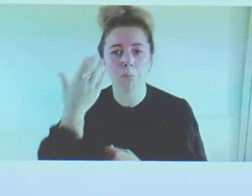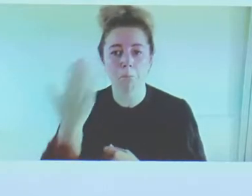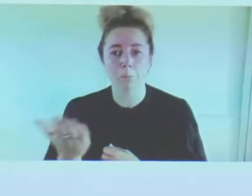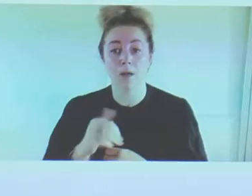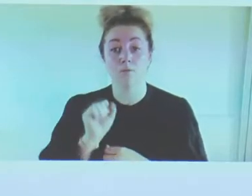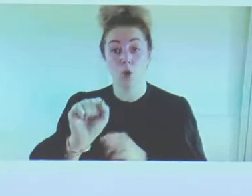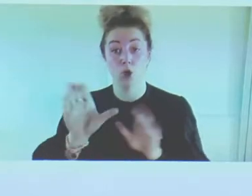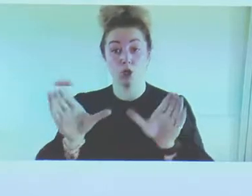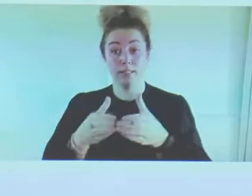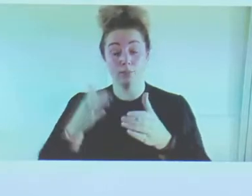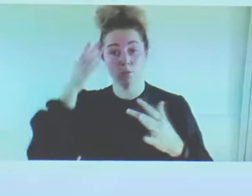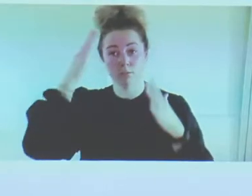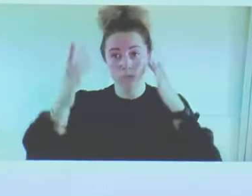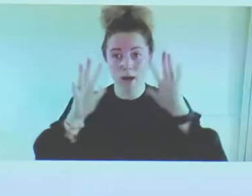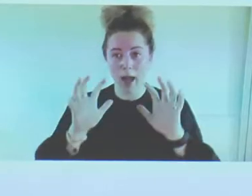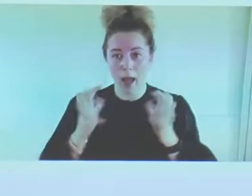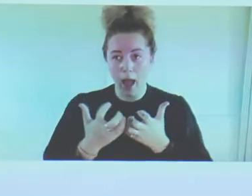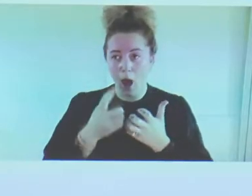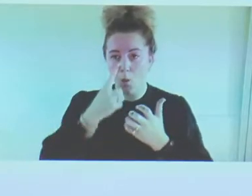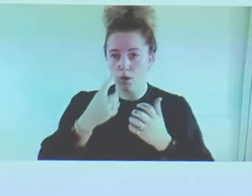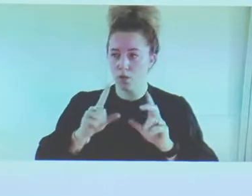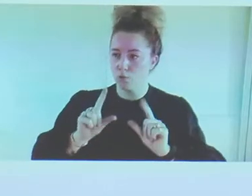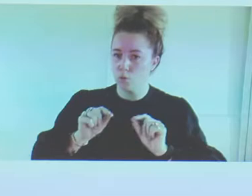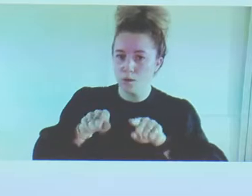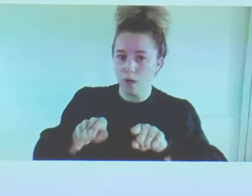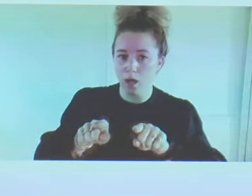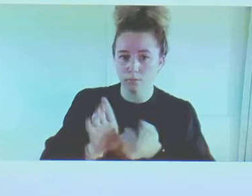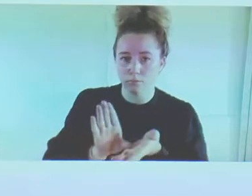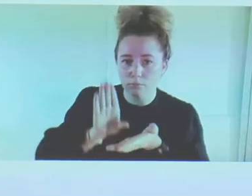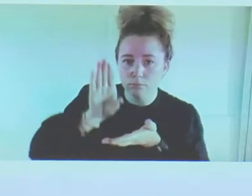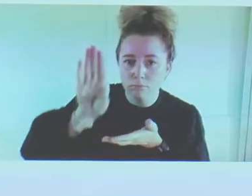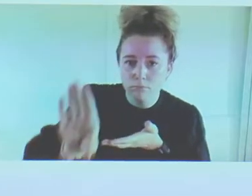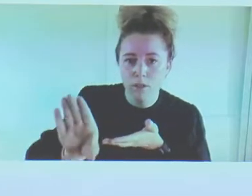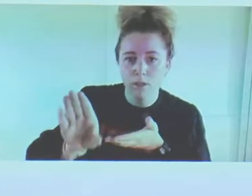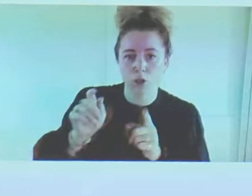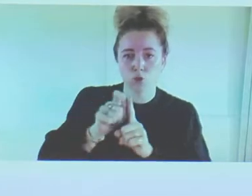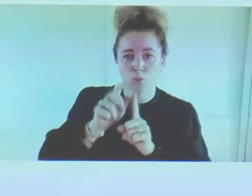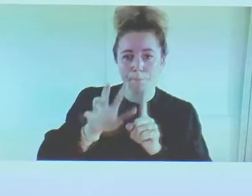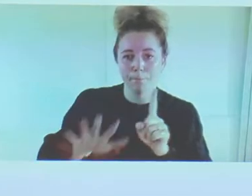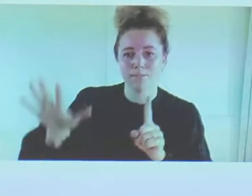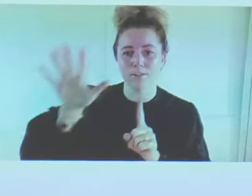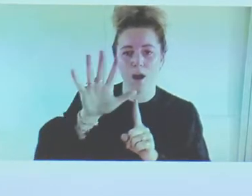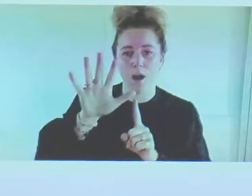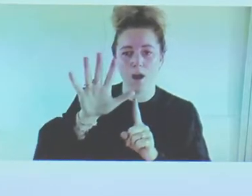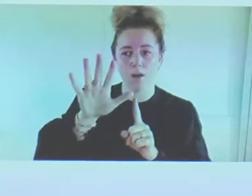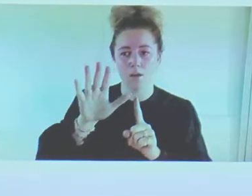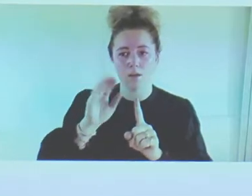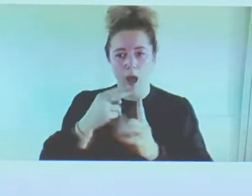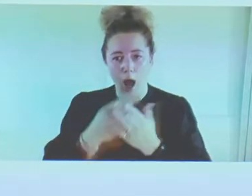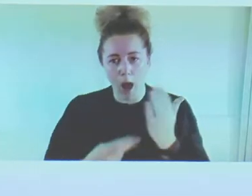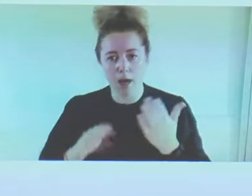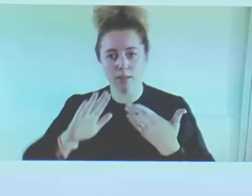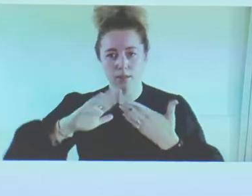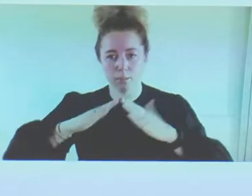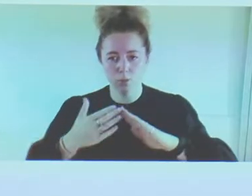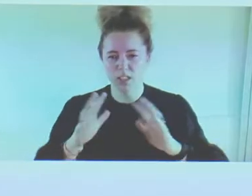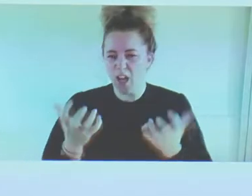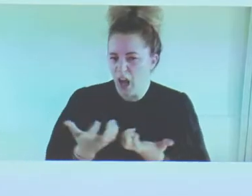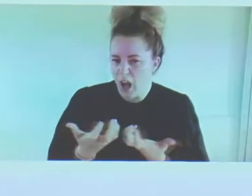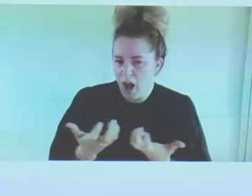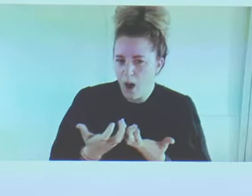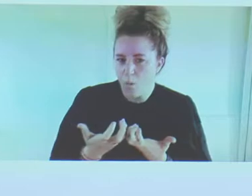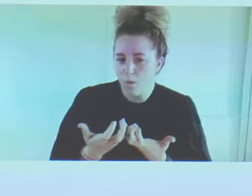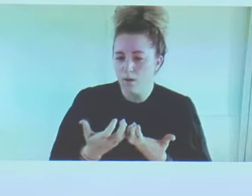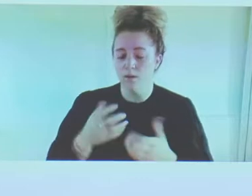outside of the box and exploring new ways of investing in Pacific artists and communities including through initiatives such as